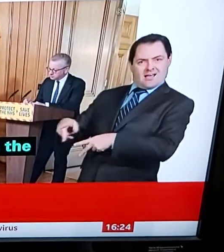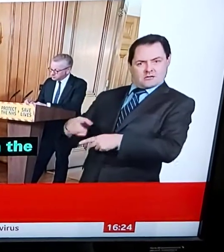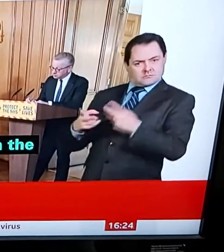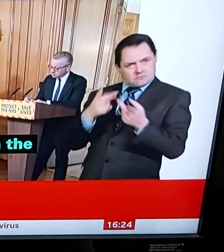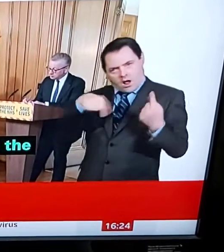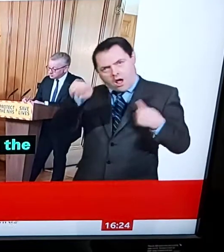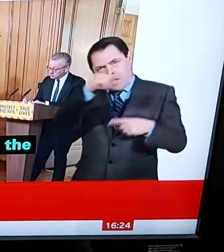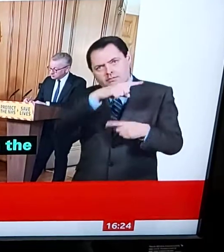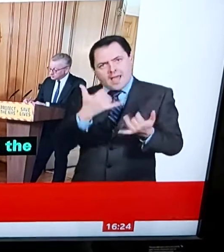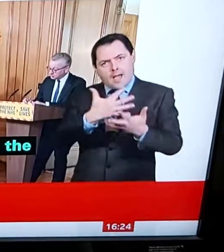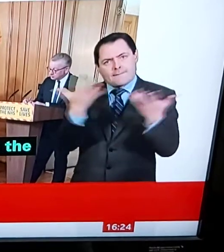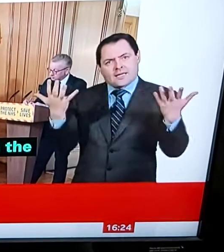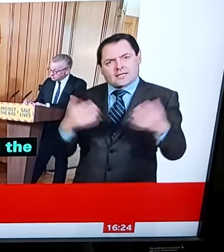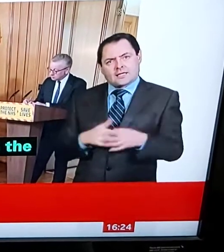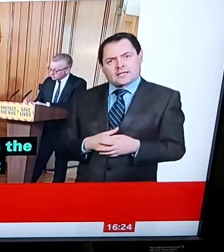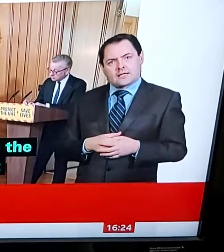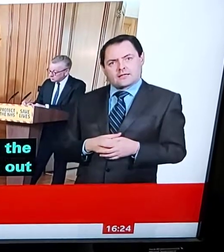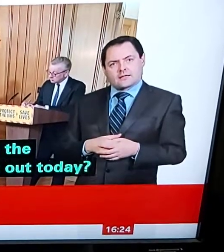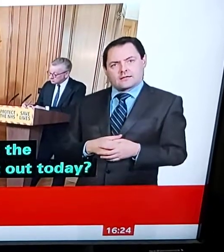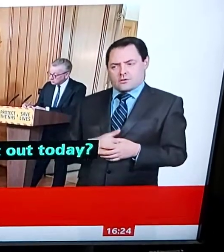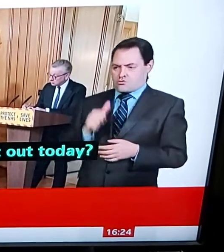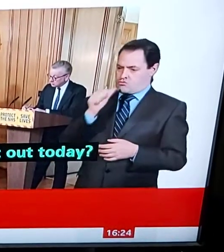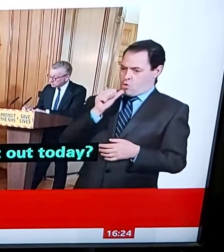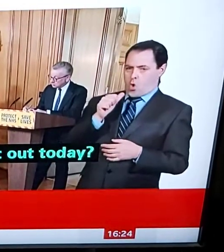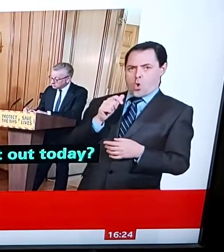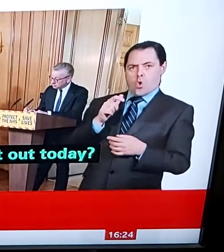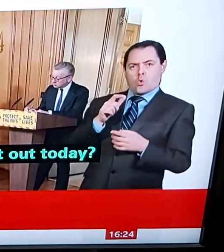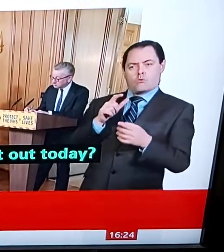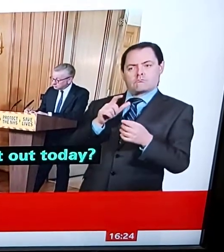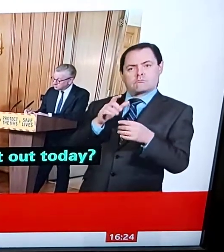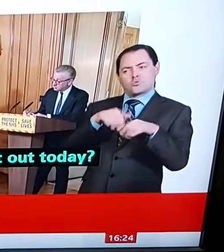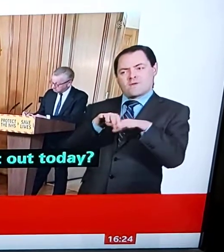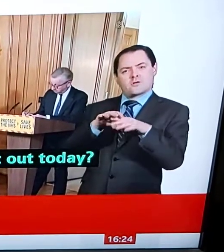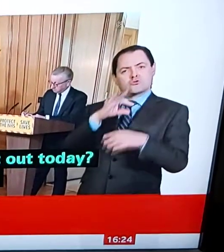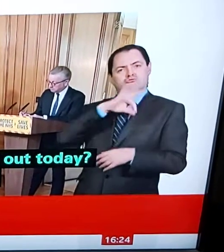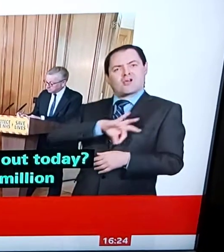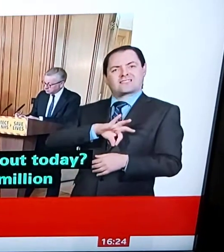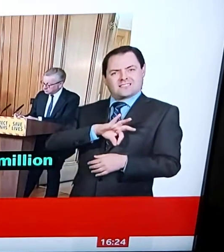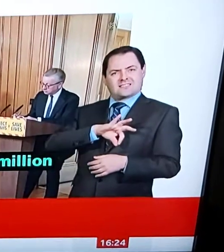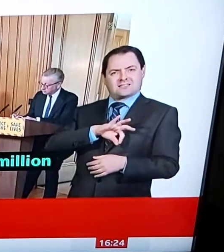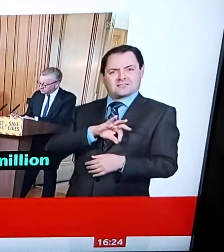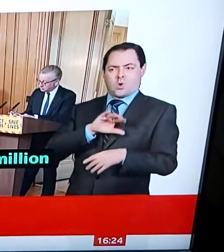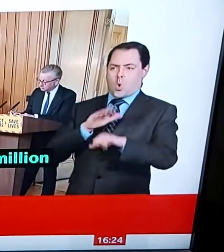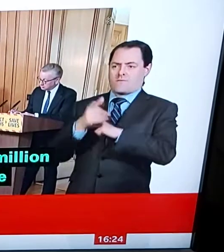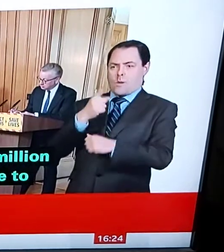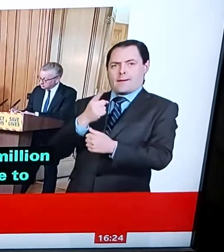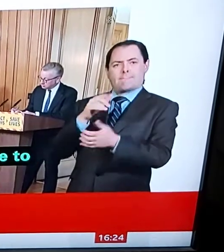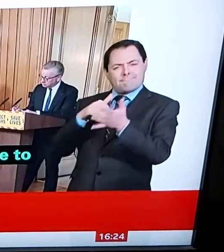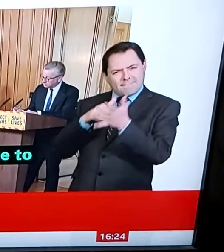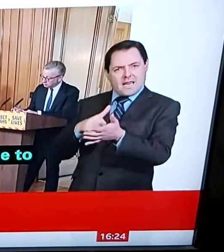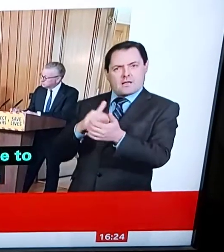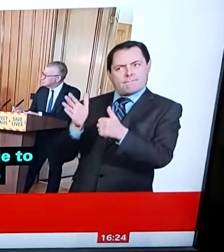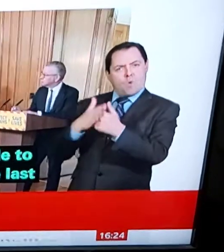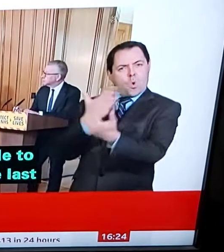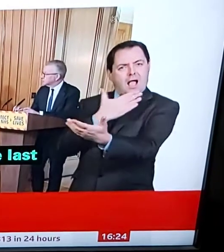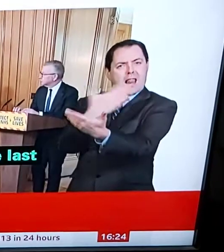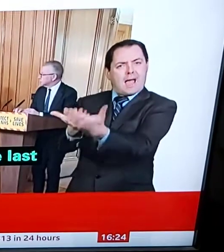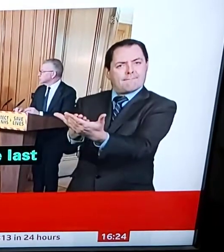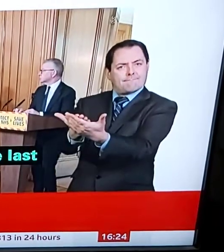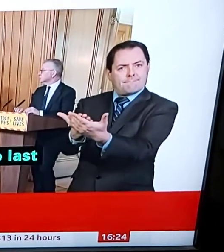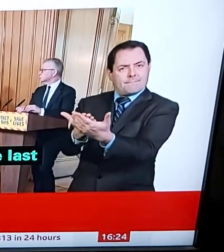1 million new claims have been made to Universal Credit just in the last few days. It is a system designed to encourage people